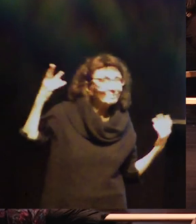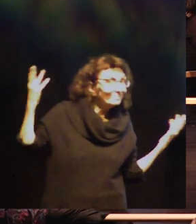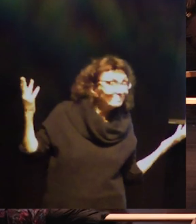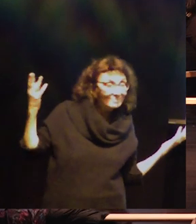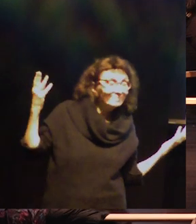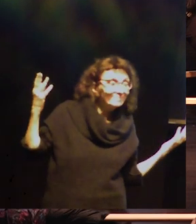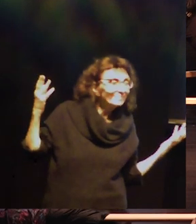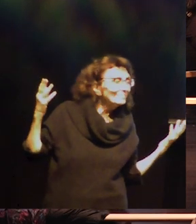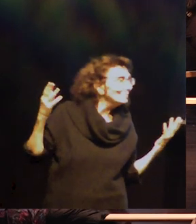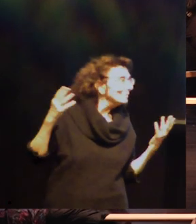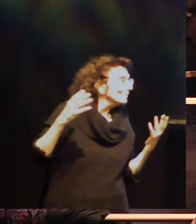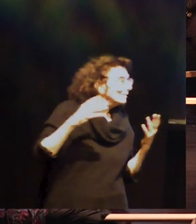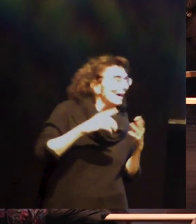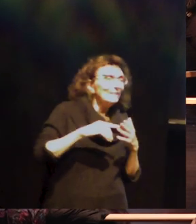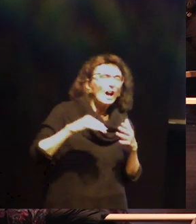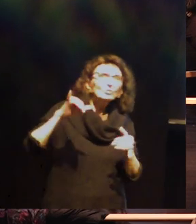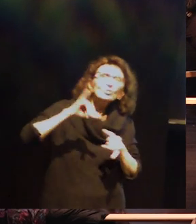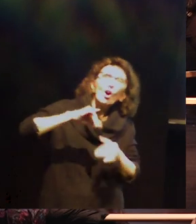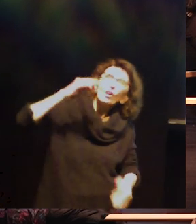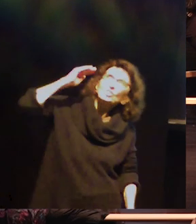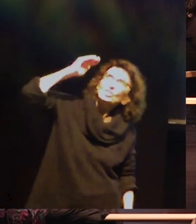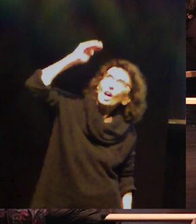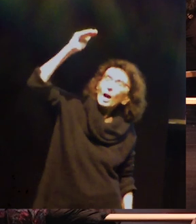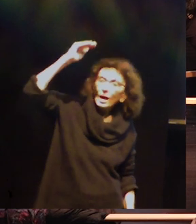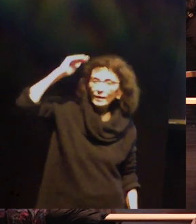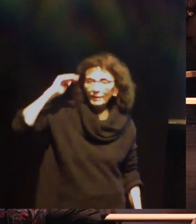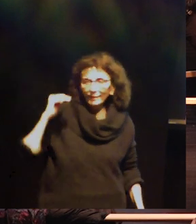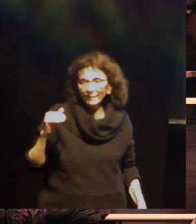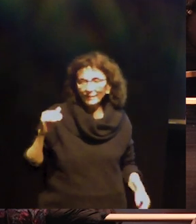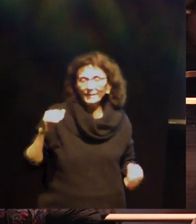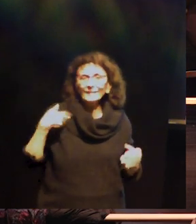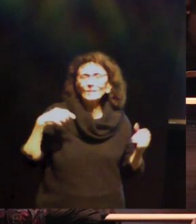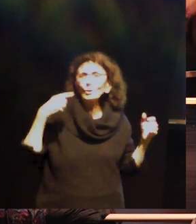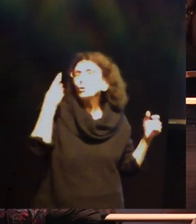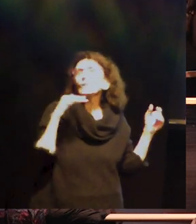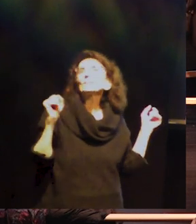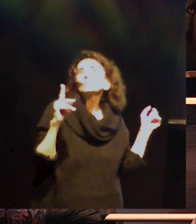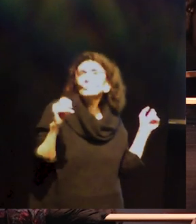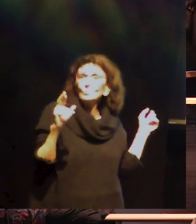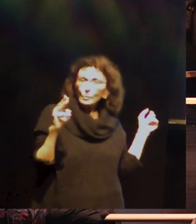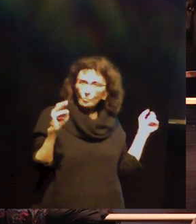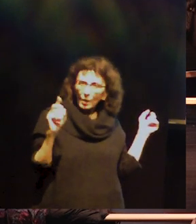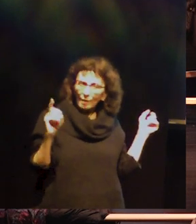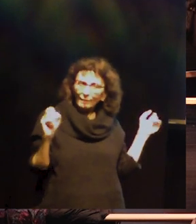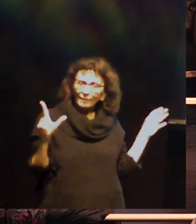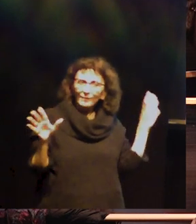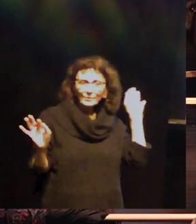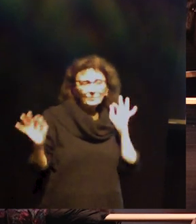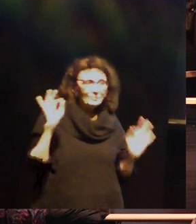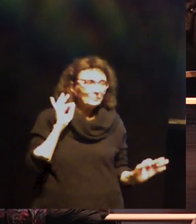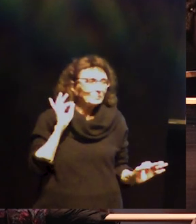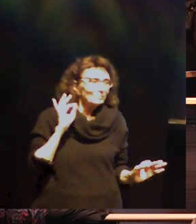something. Mm. And she's also like 6 feet tall now. She's like a supermodel. Yes. Insane. Yeah, she was. You could tell she's